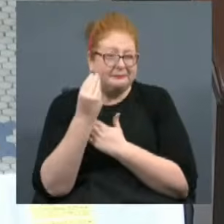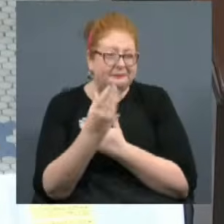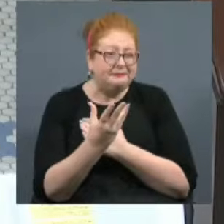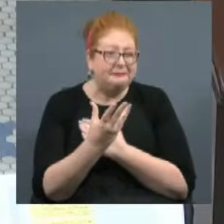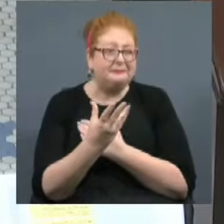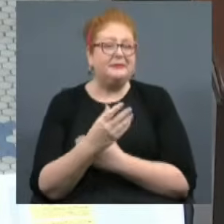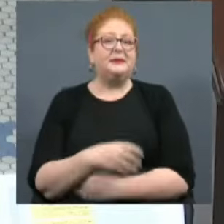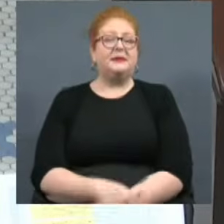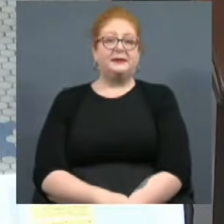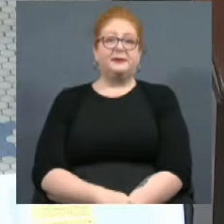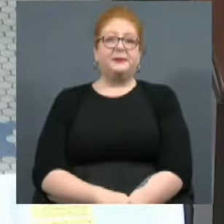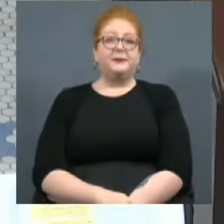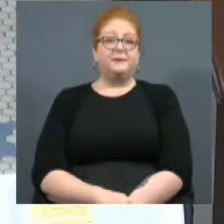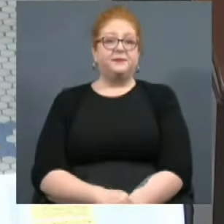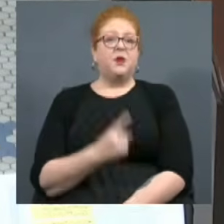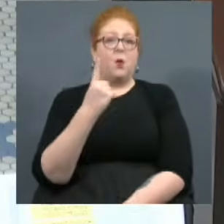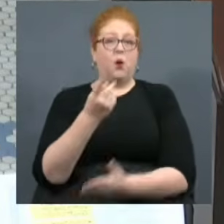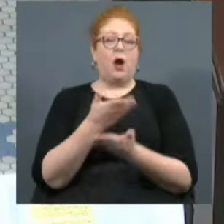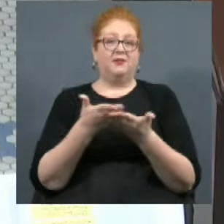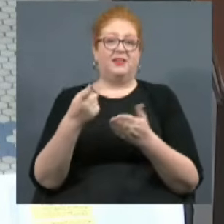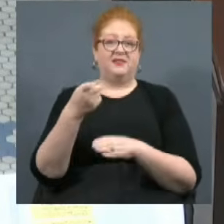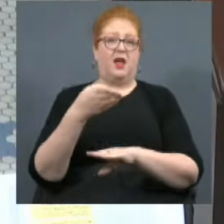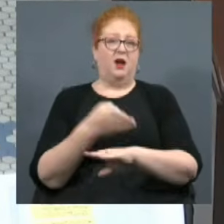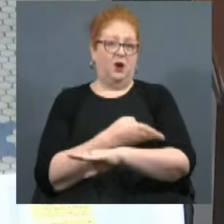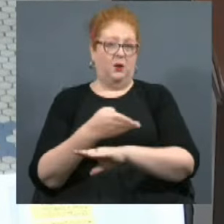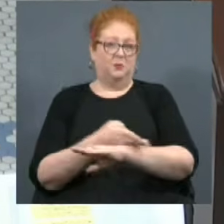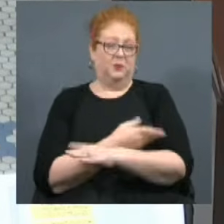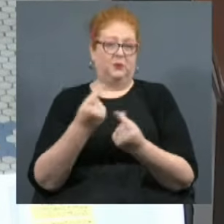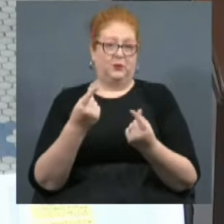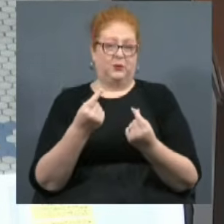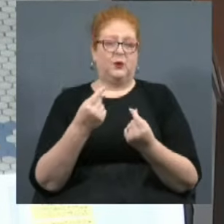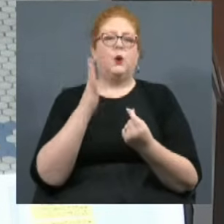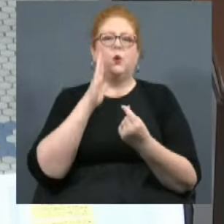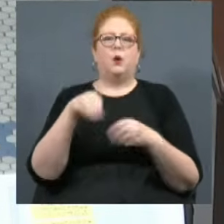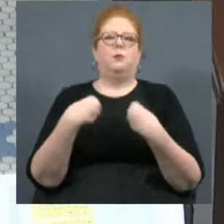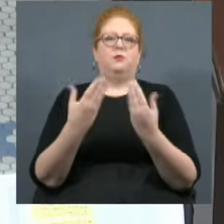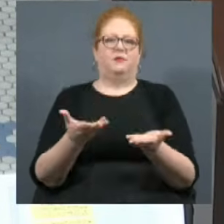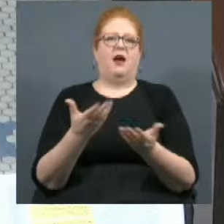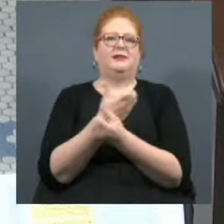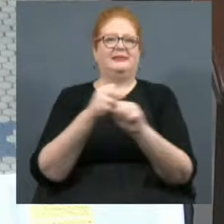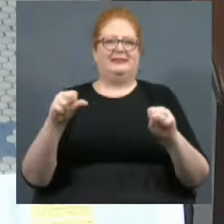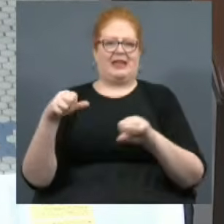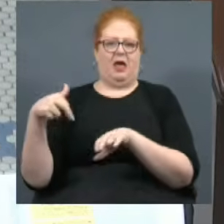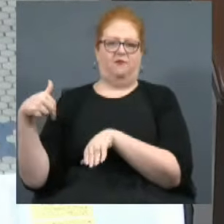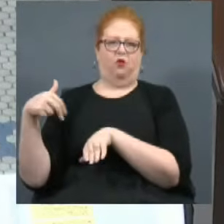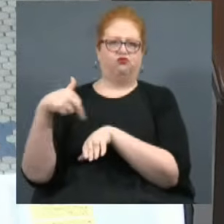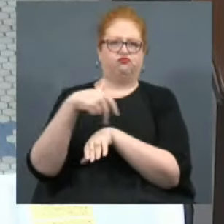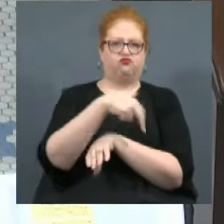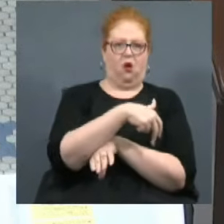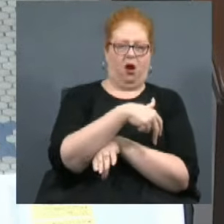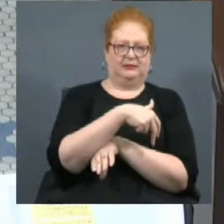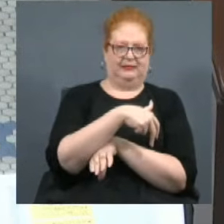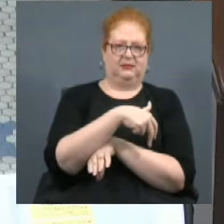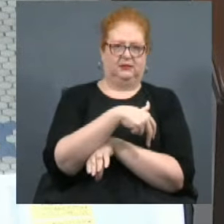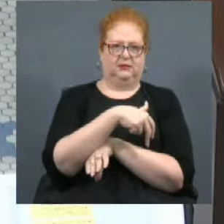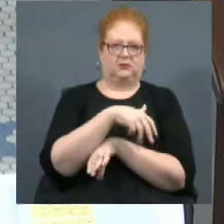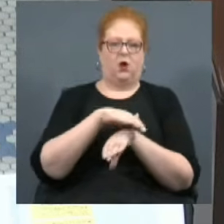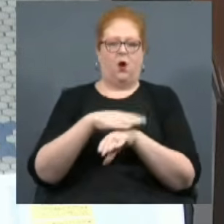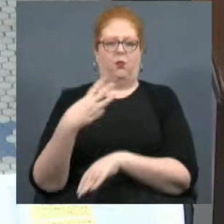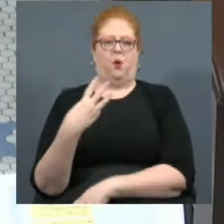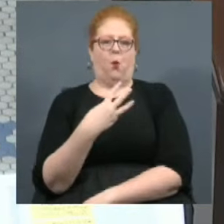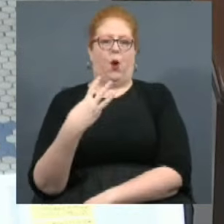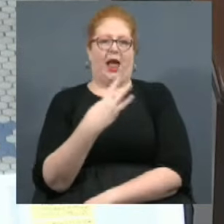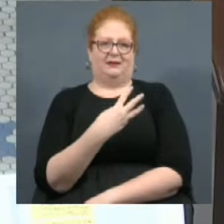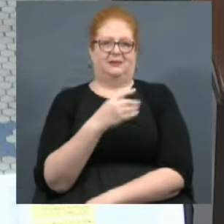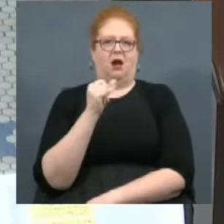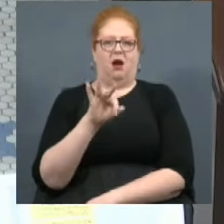one of the main improvements they're doing is providing safe crossings across on the west side of the intersection. So right now you